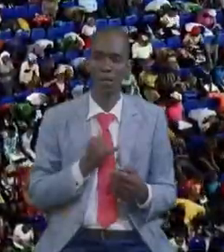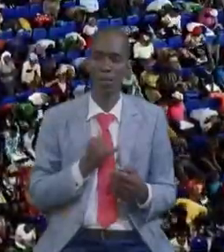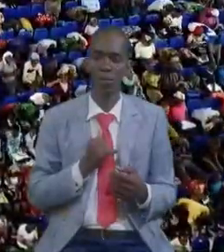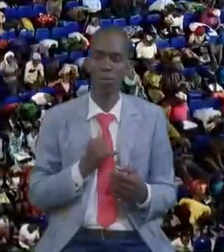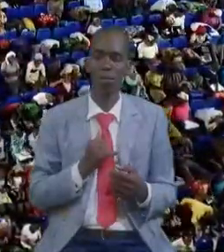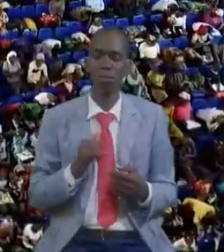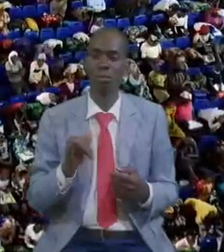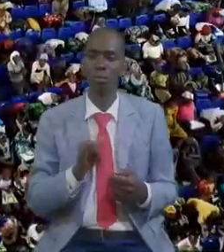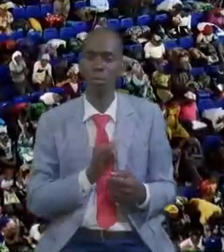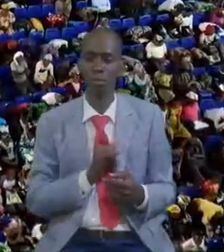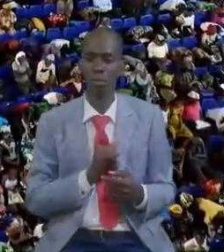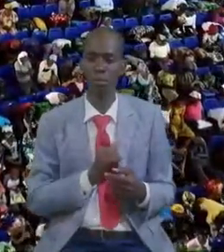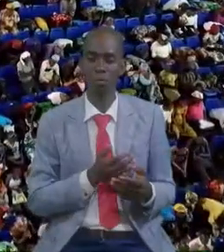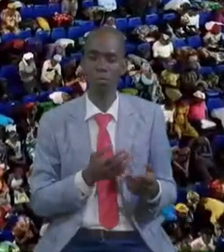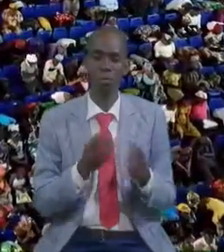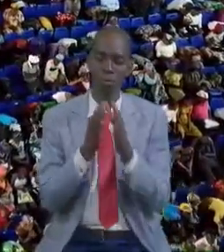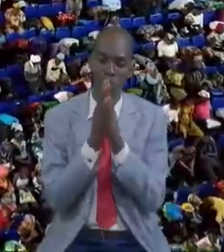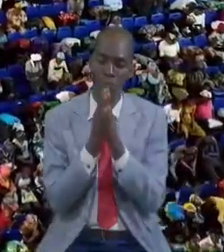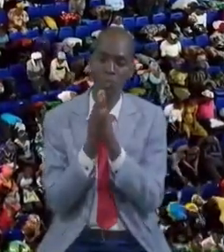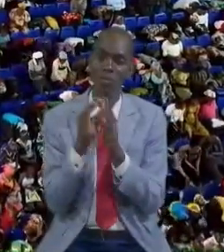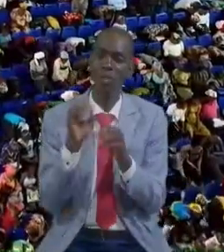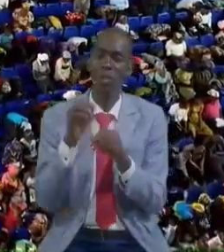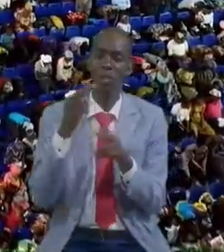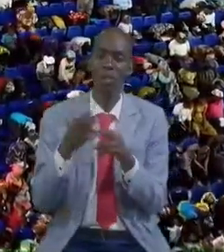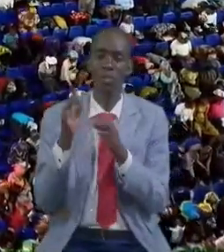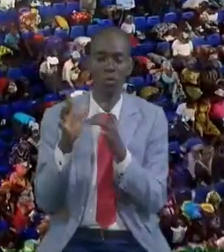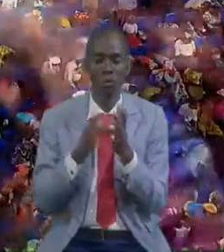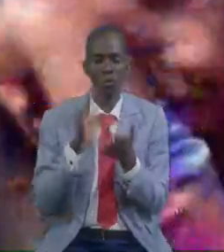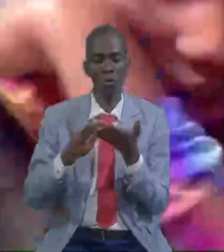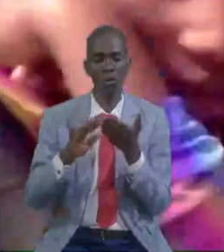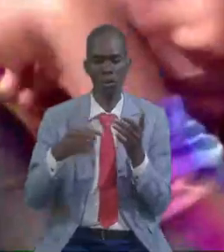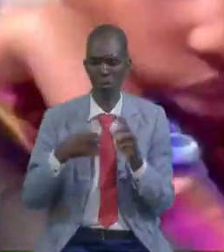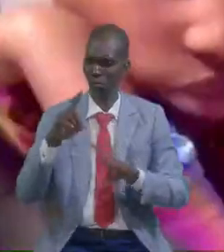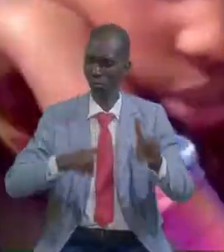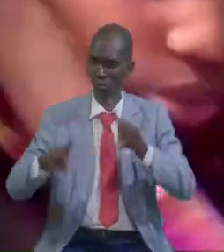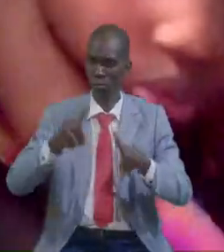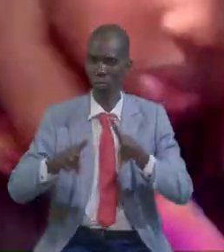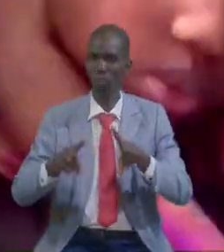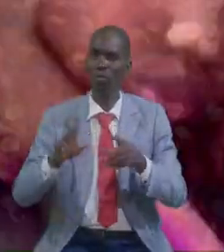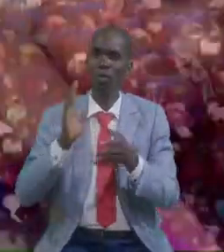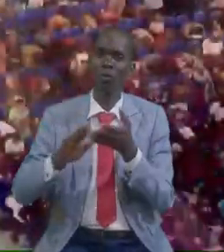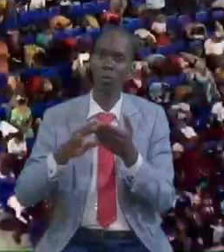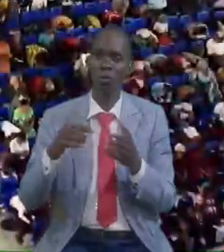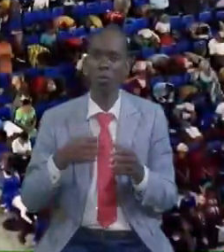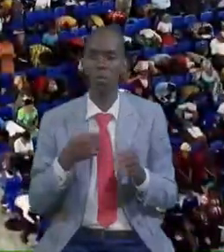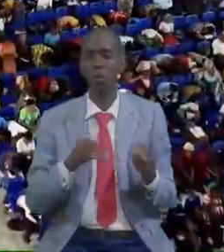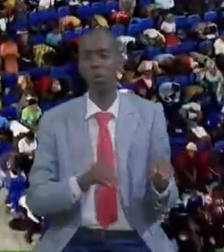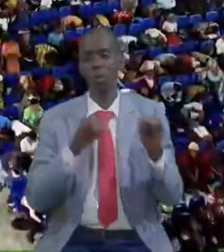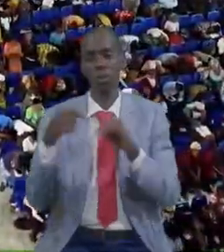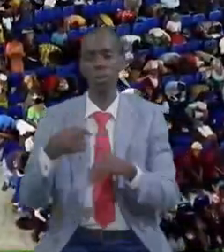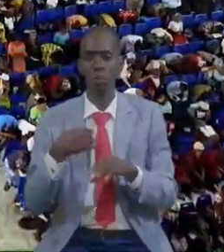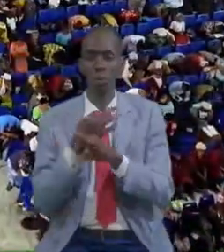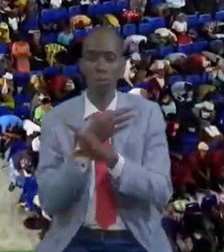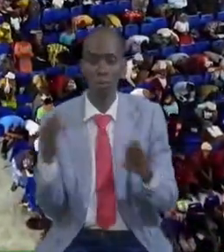of Jesus, forgive me, tell him. Set me free, tell him.